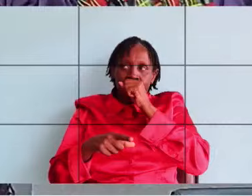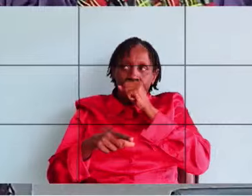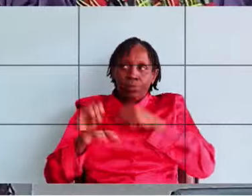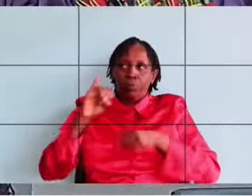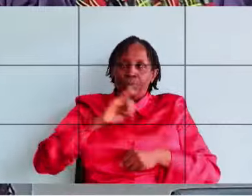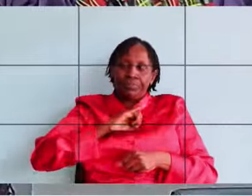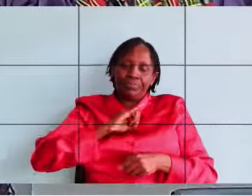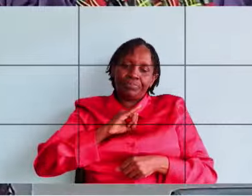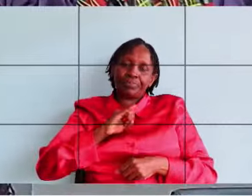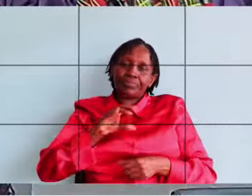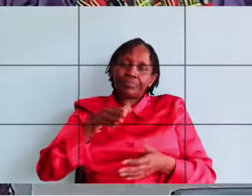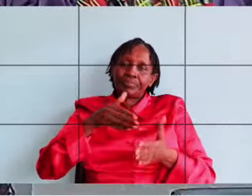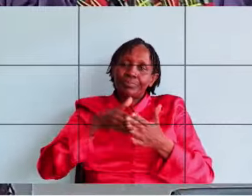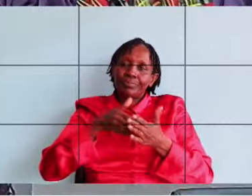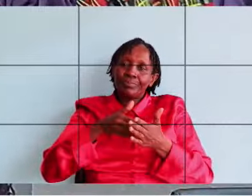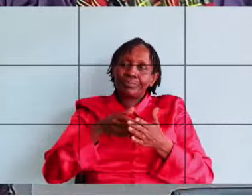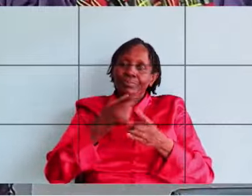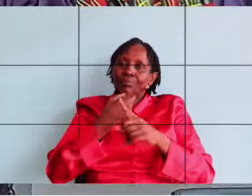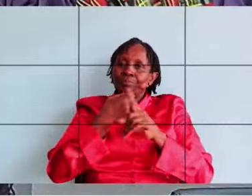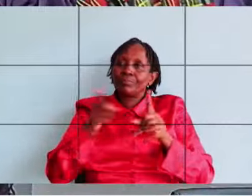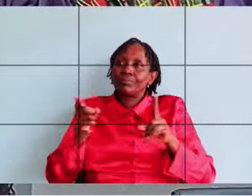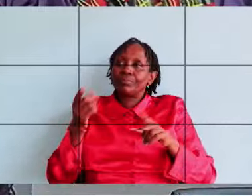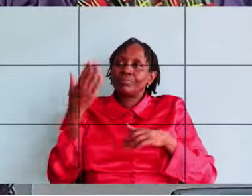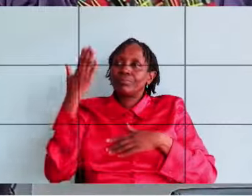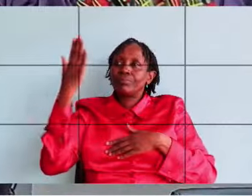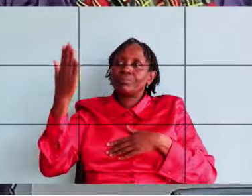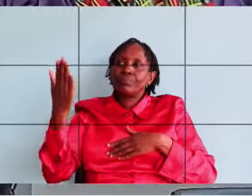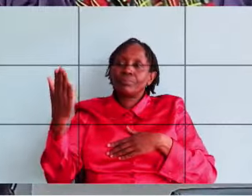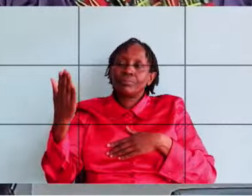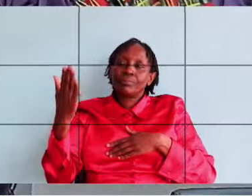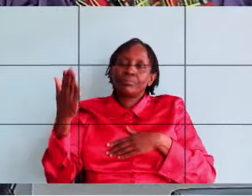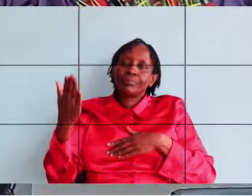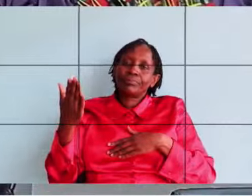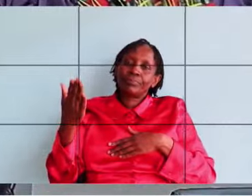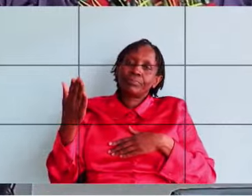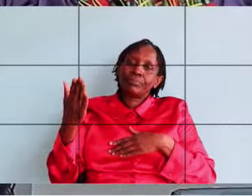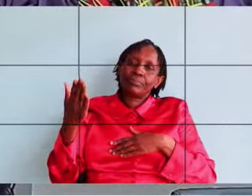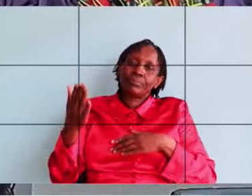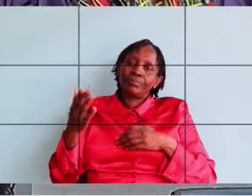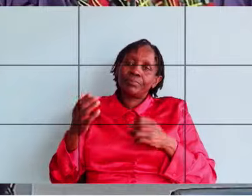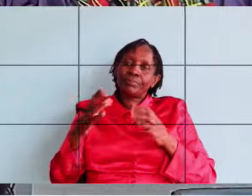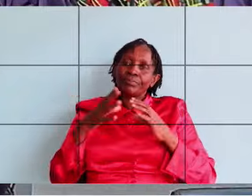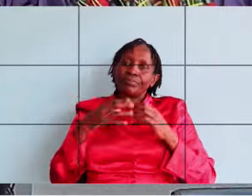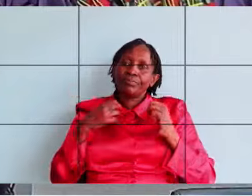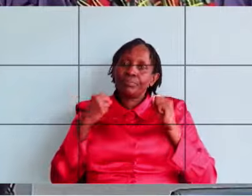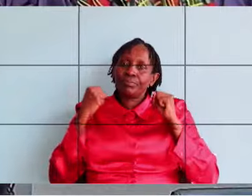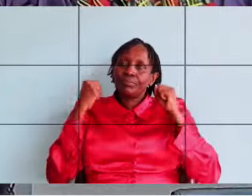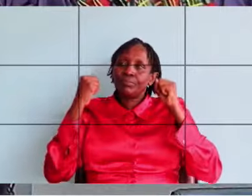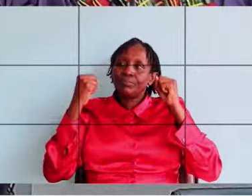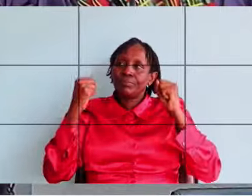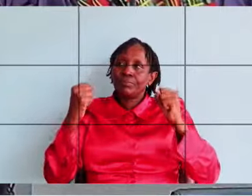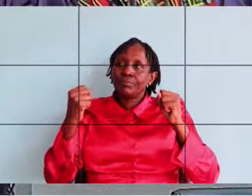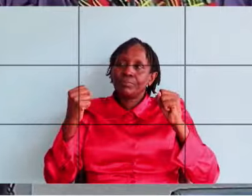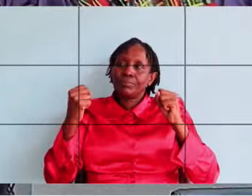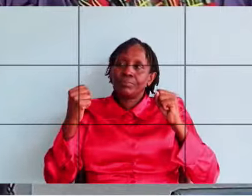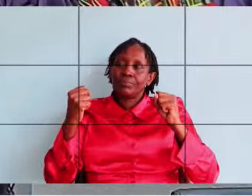am weak, but thou art mighty. Hold